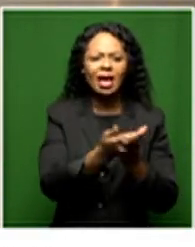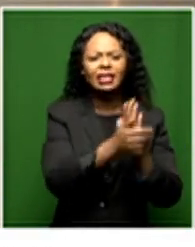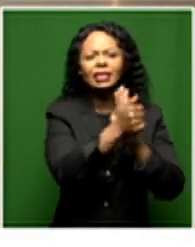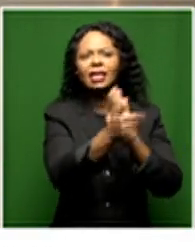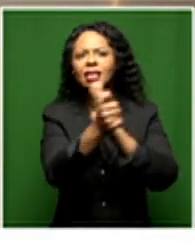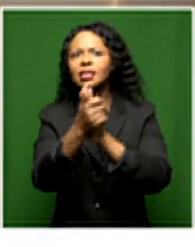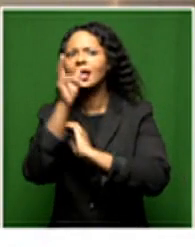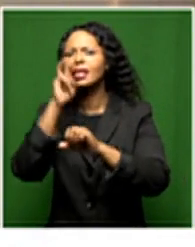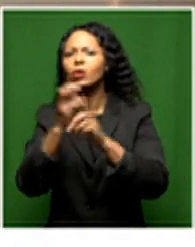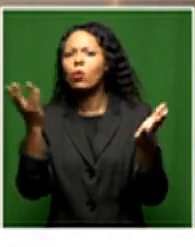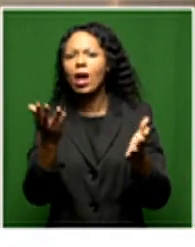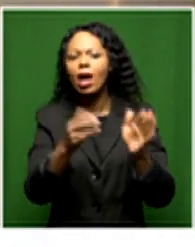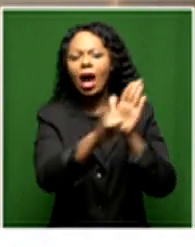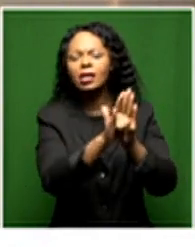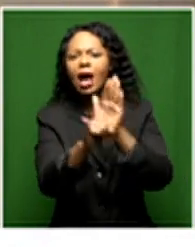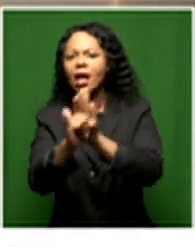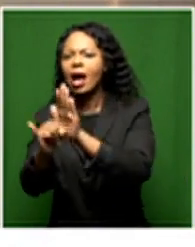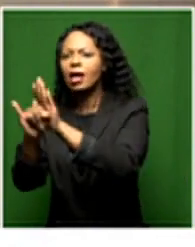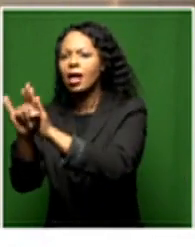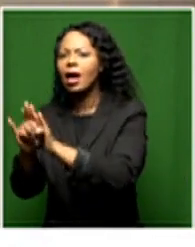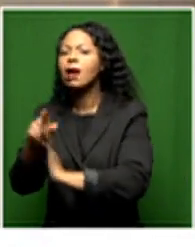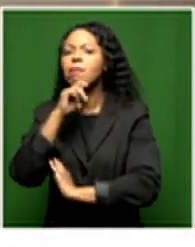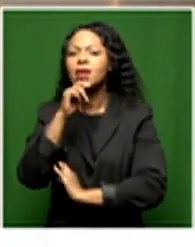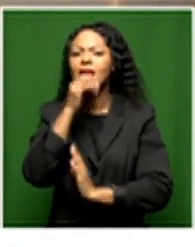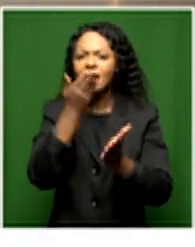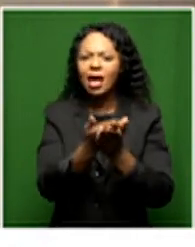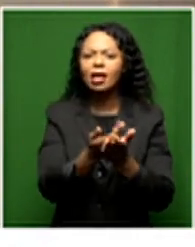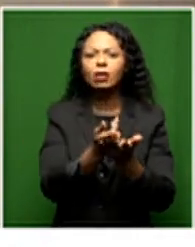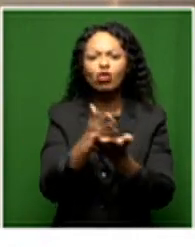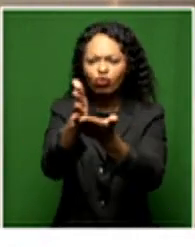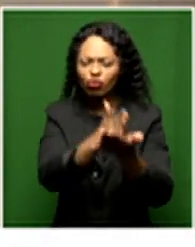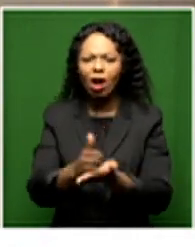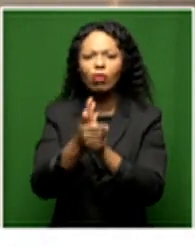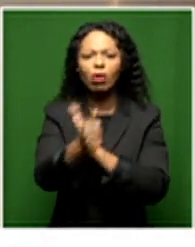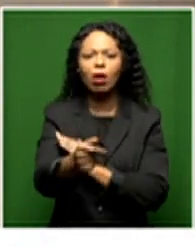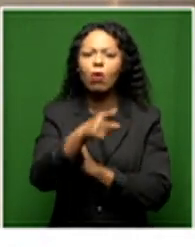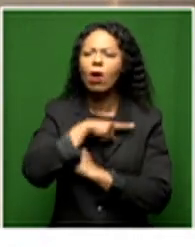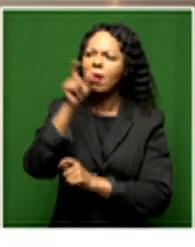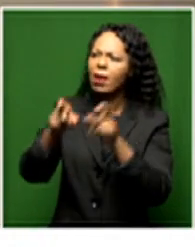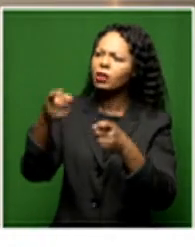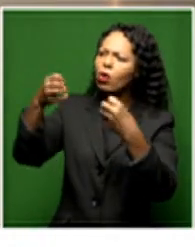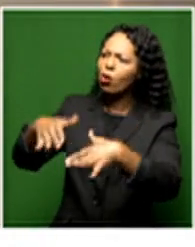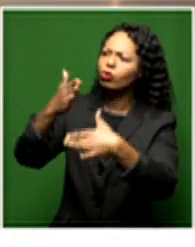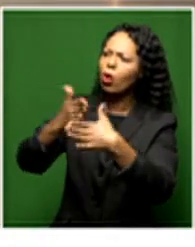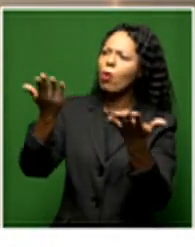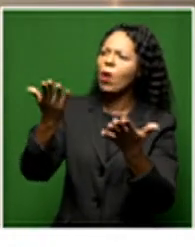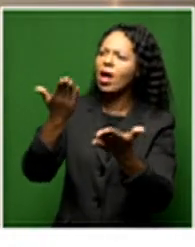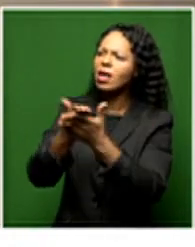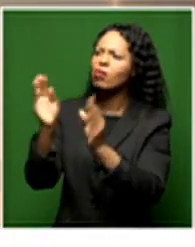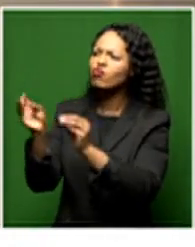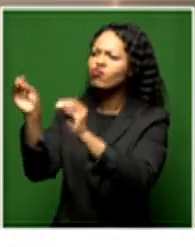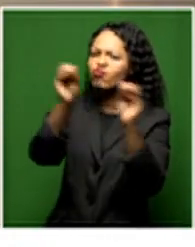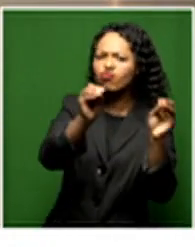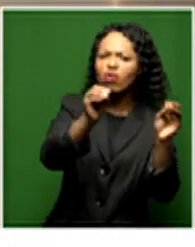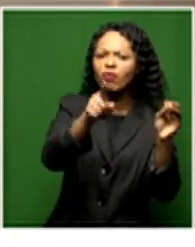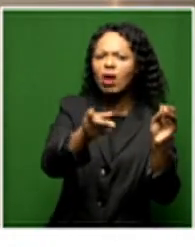most needed, where it's easiest to make that transfer of skills from perhaps where people are losing jobs to where we could place them. And so that gap between losing